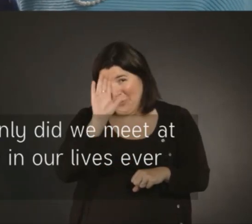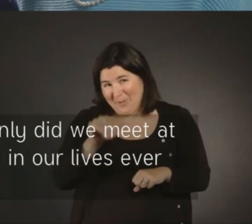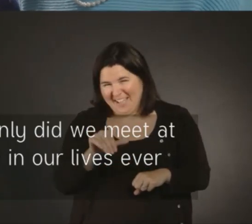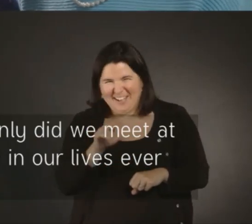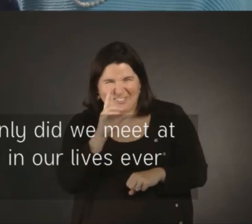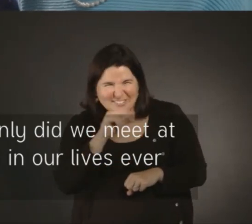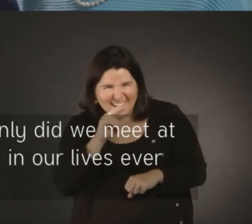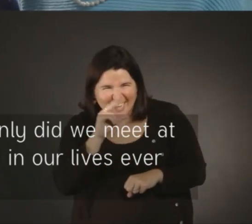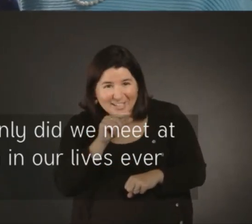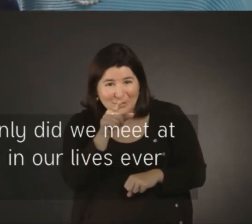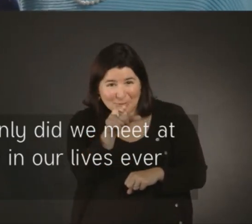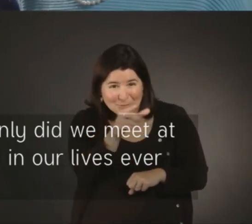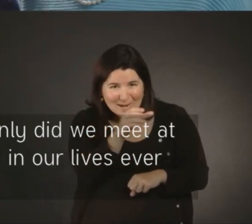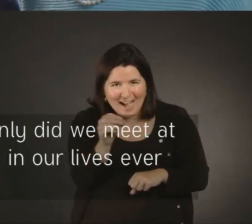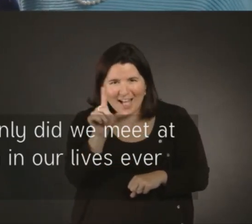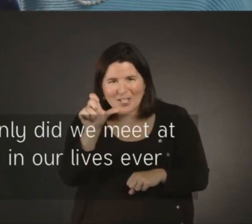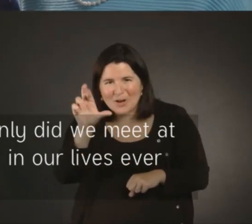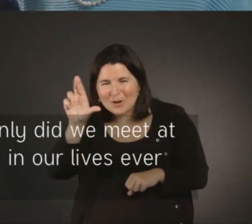you and Laura,